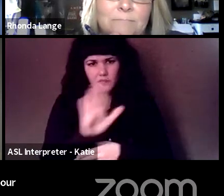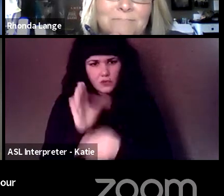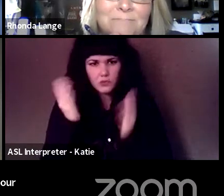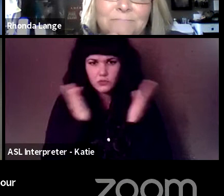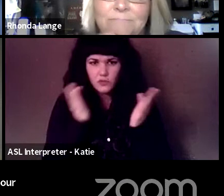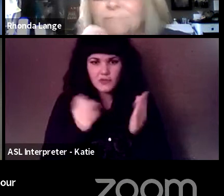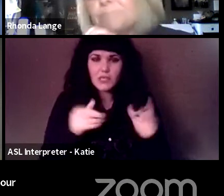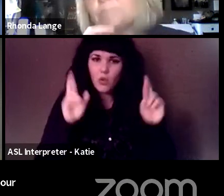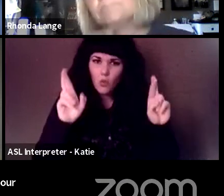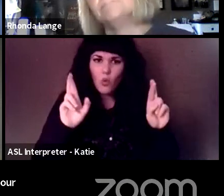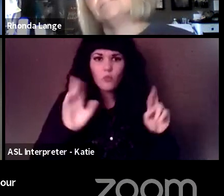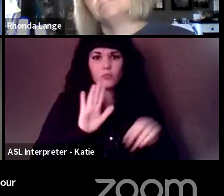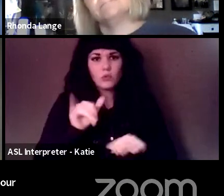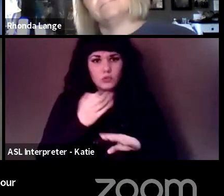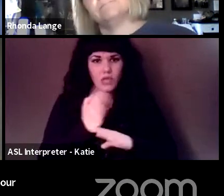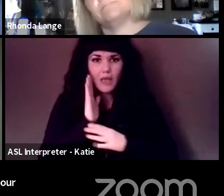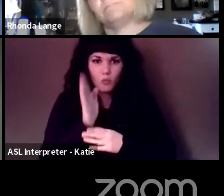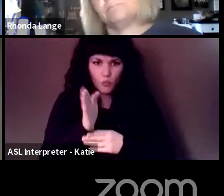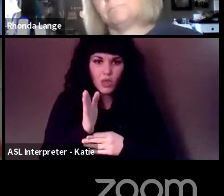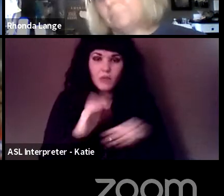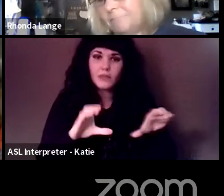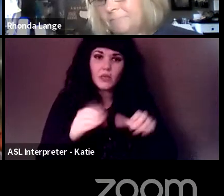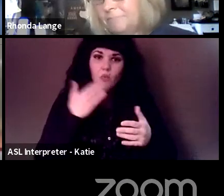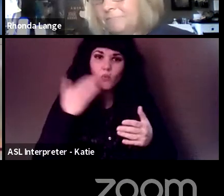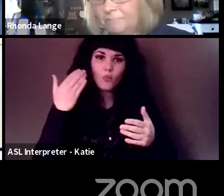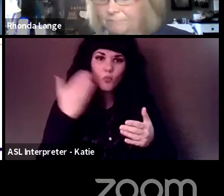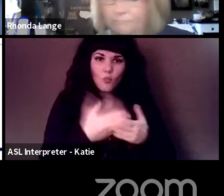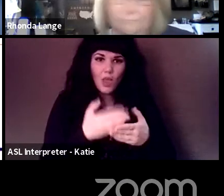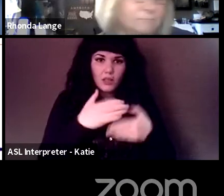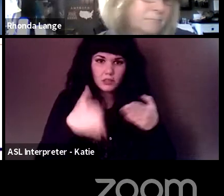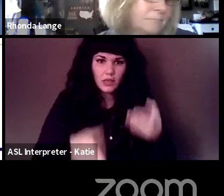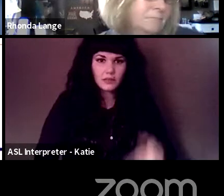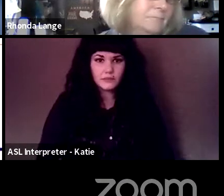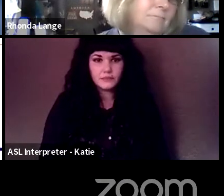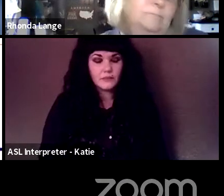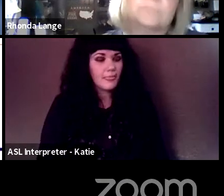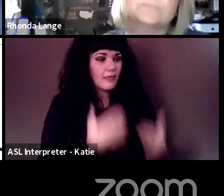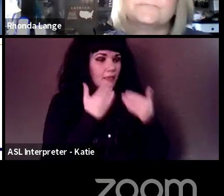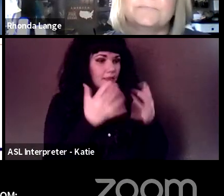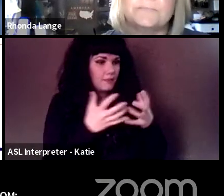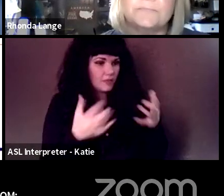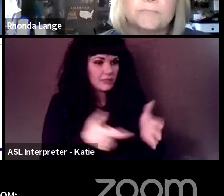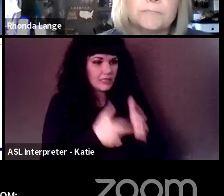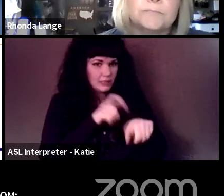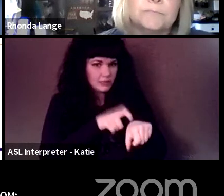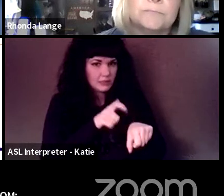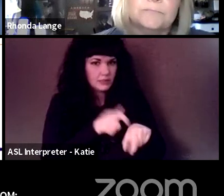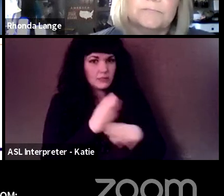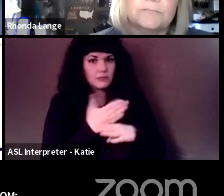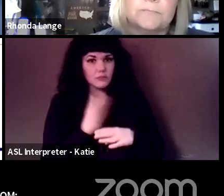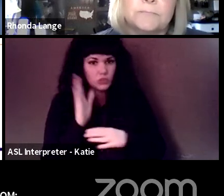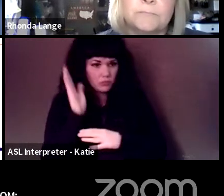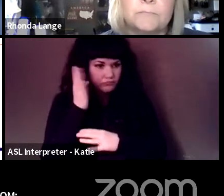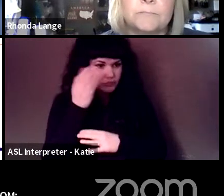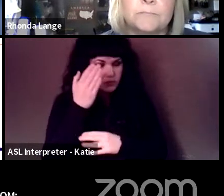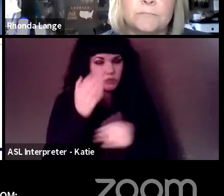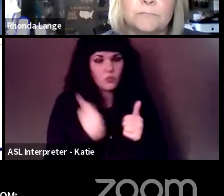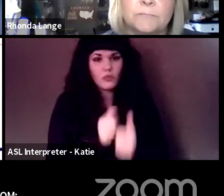done. Thank you so much, Sharon, for taking the time to share your thoughts with the commission.